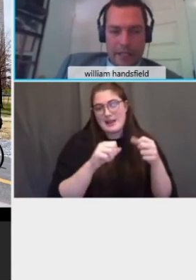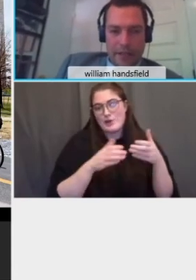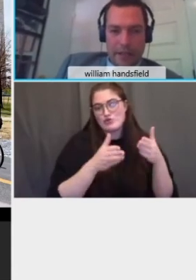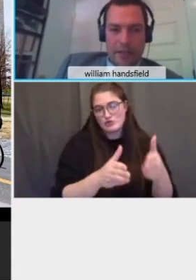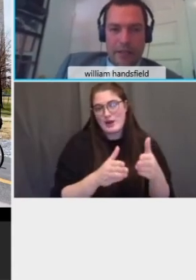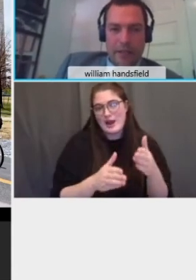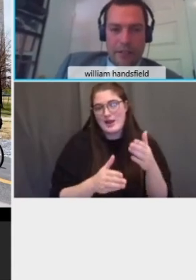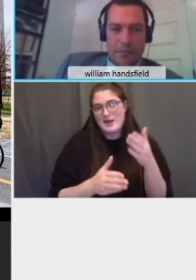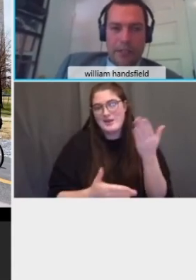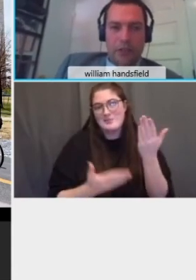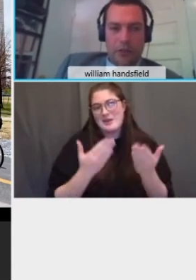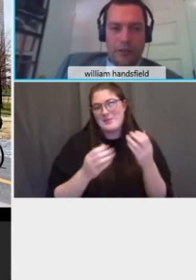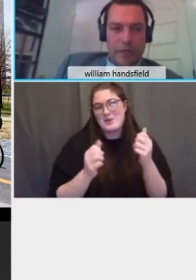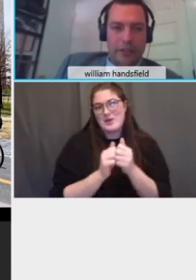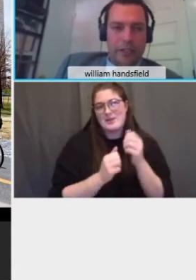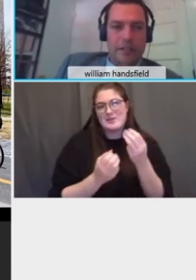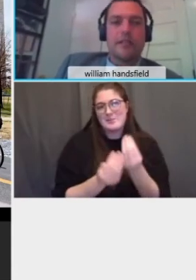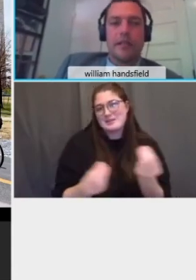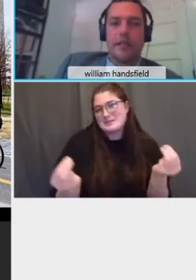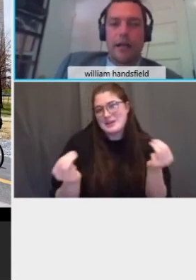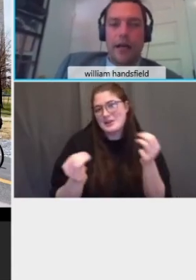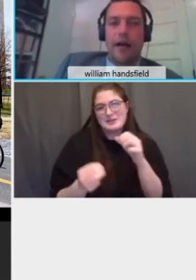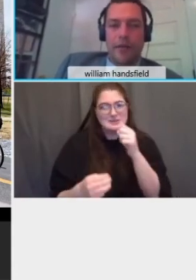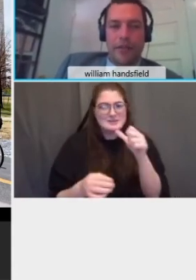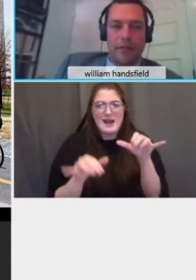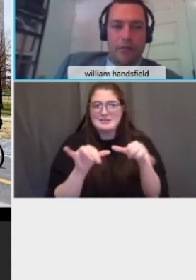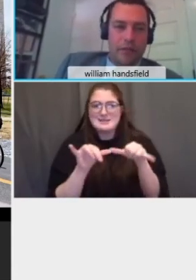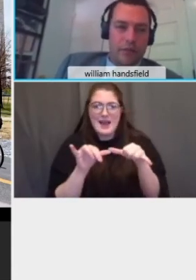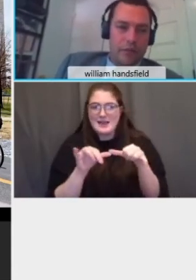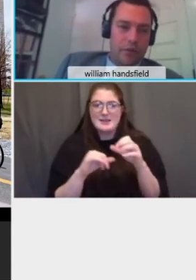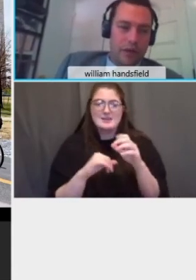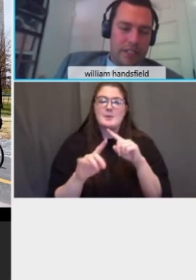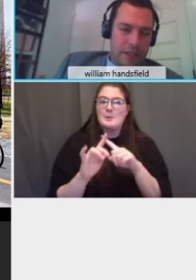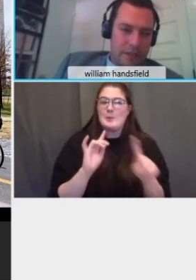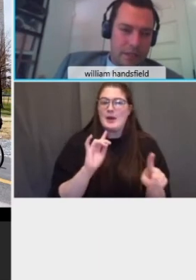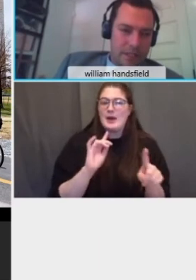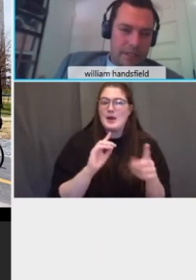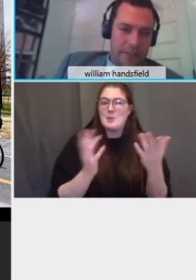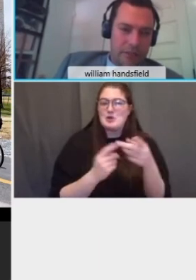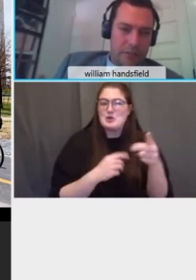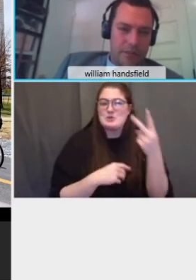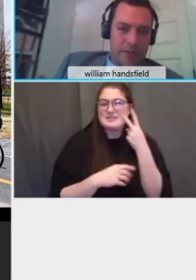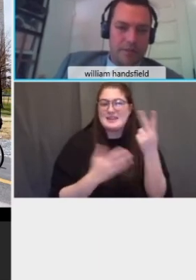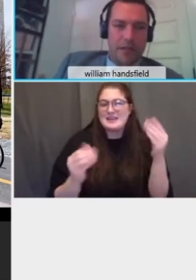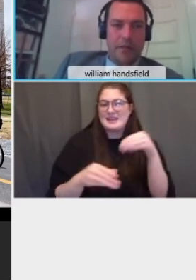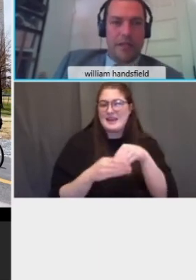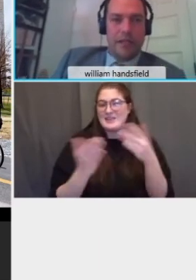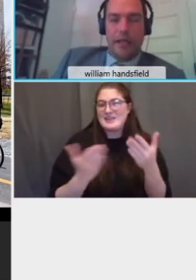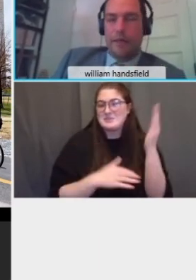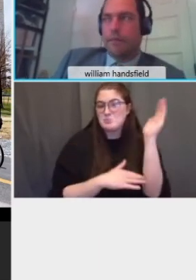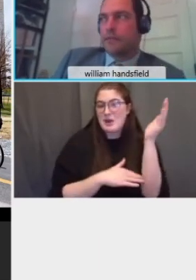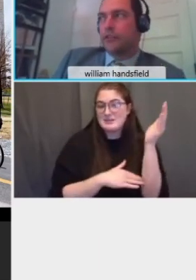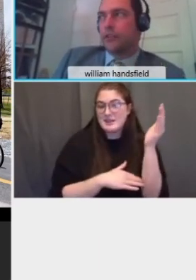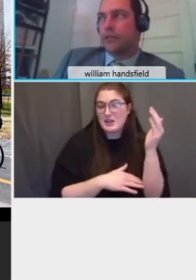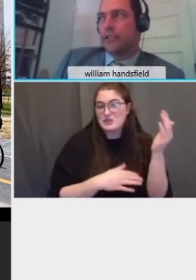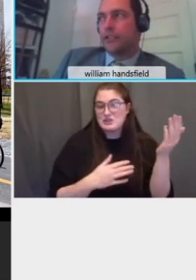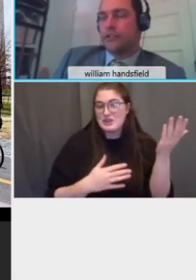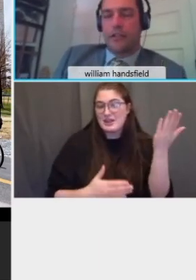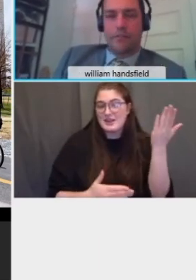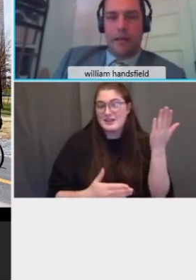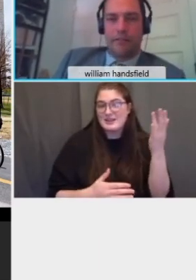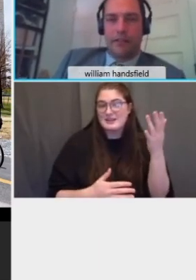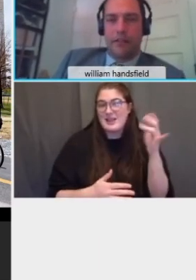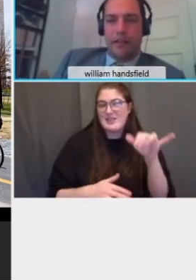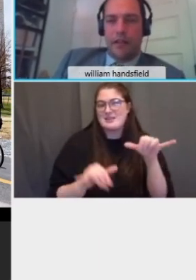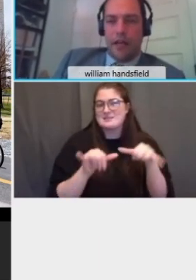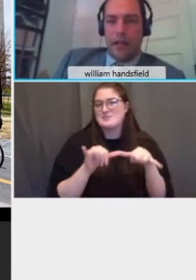material side than the spatial dimensions. I think what you've seen in this presentation is probably the spatial dimensions